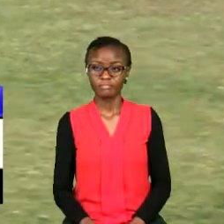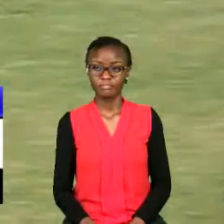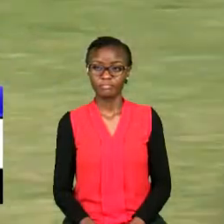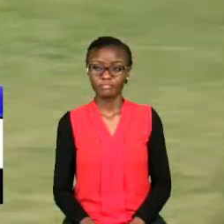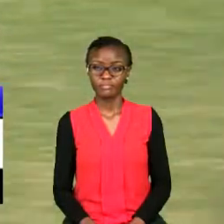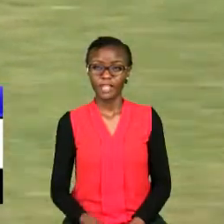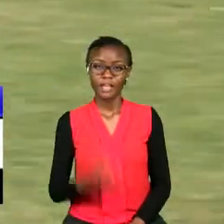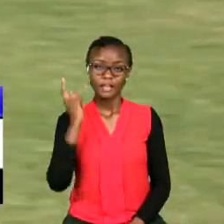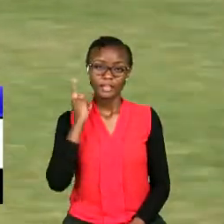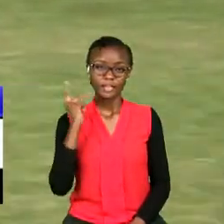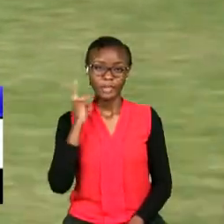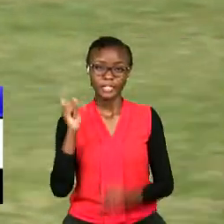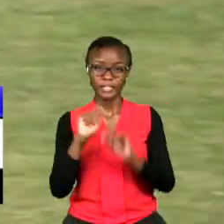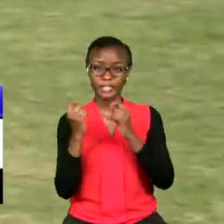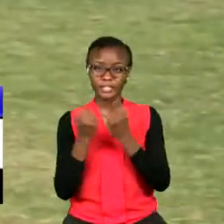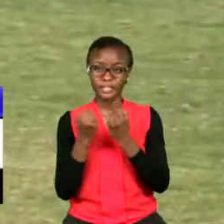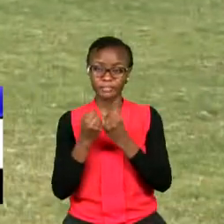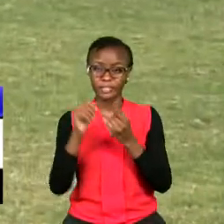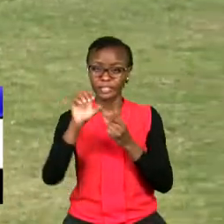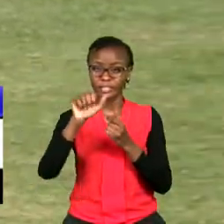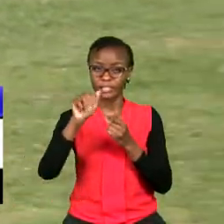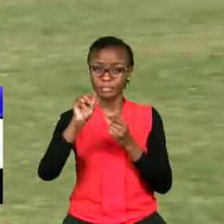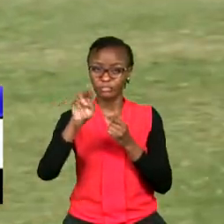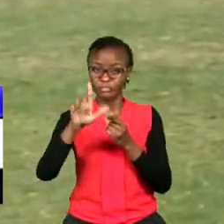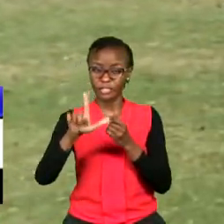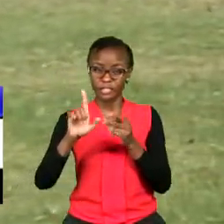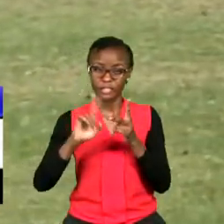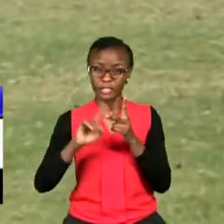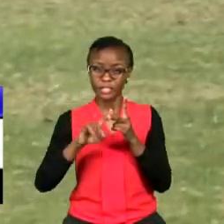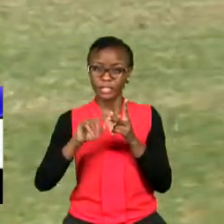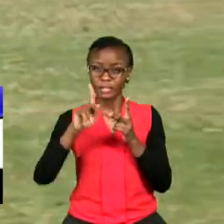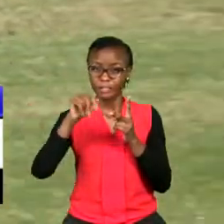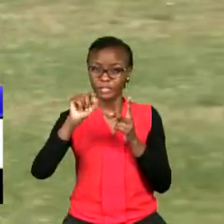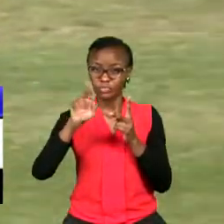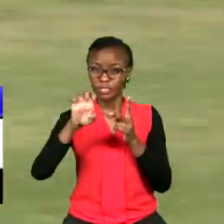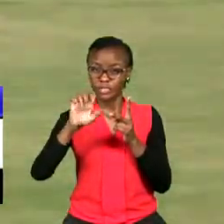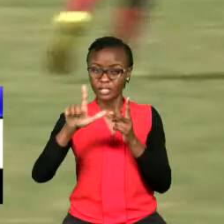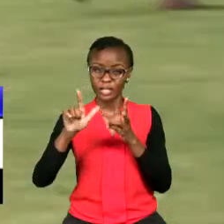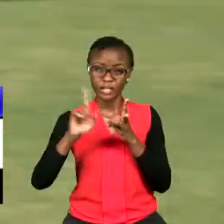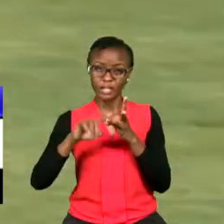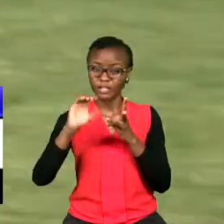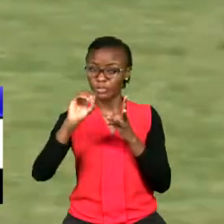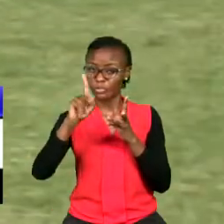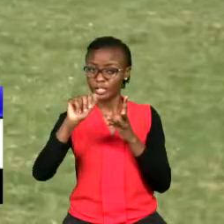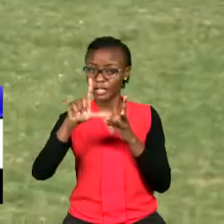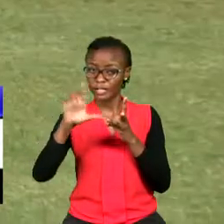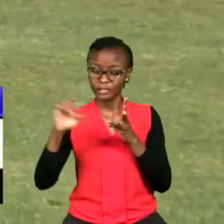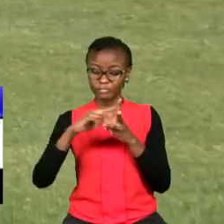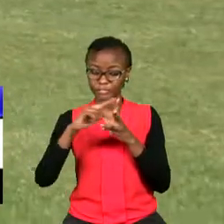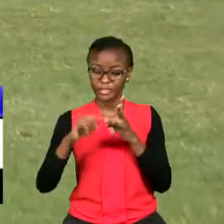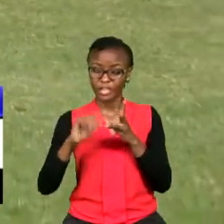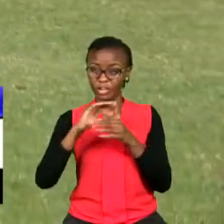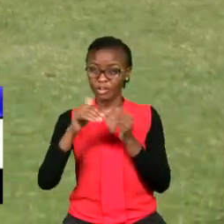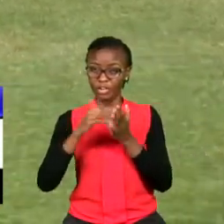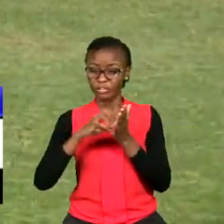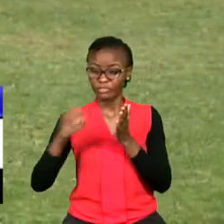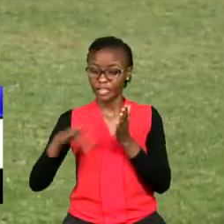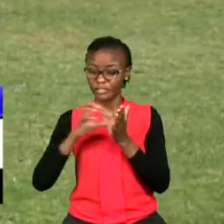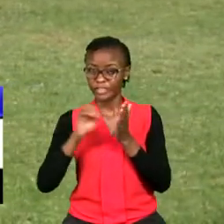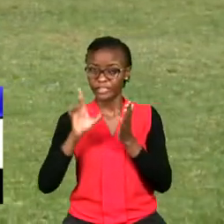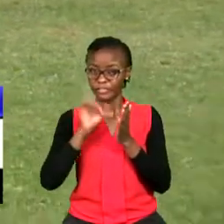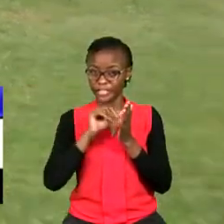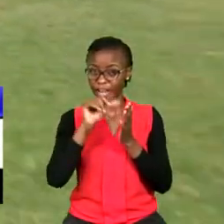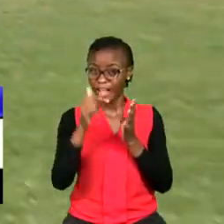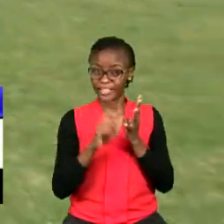Kariobangi Sharks trio of Samuel Olwande, Patila Omoto and Sydney Lokale have also been dropped alongside Gor Mahia's